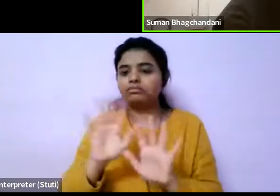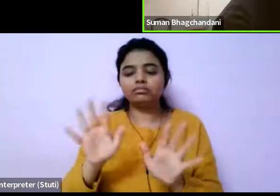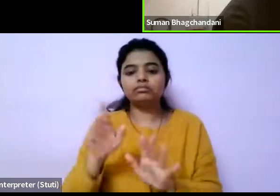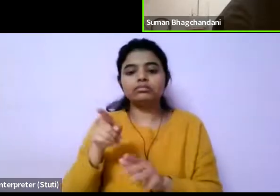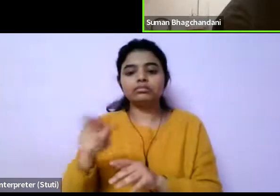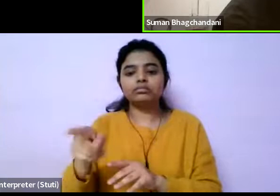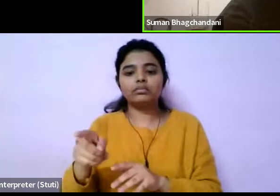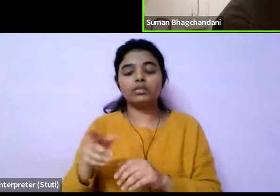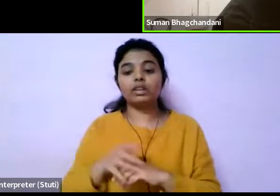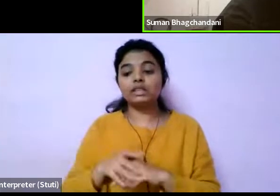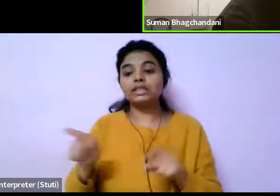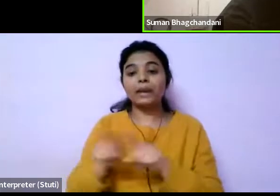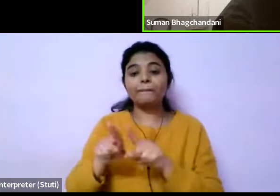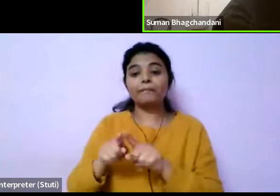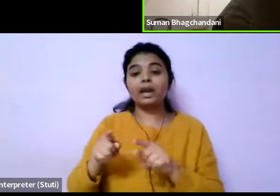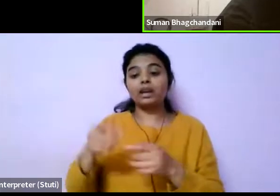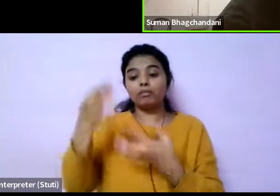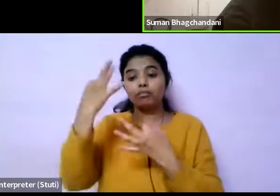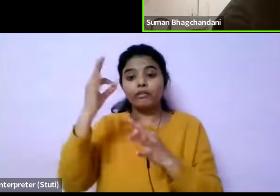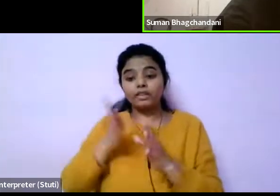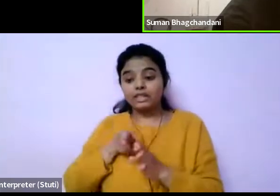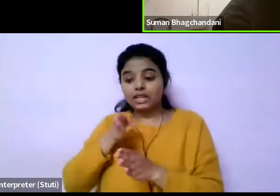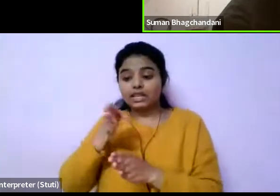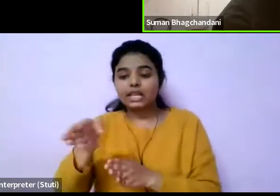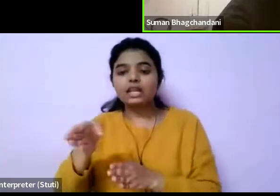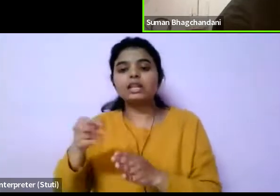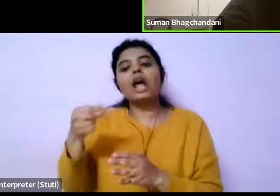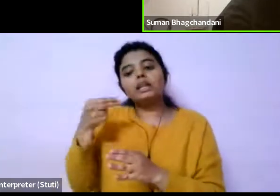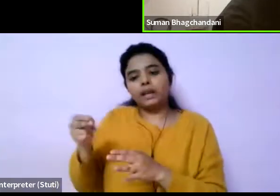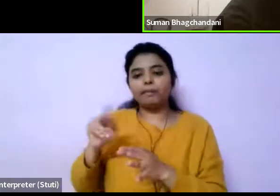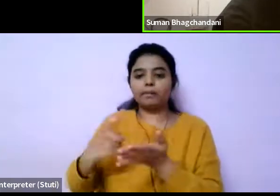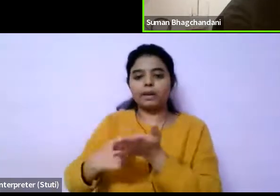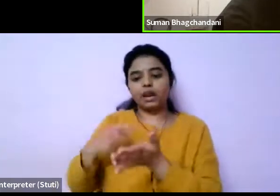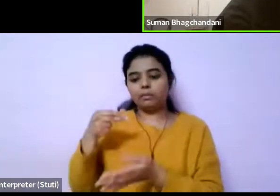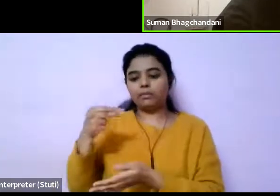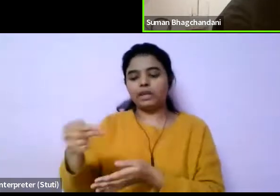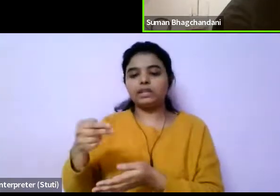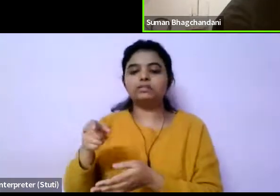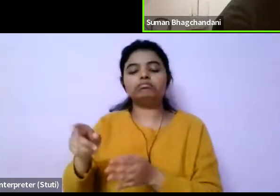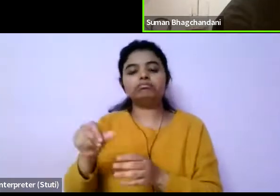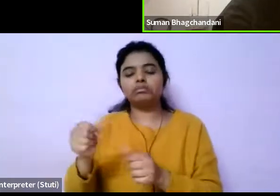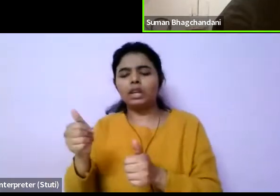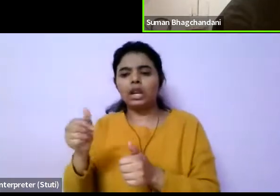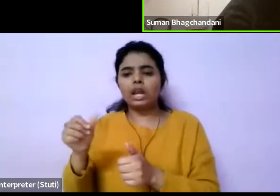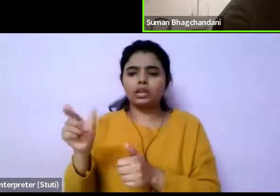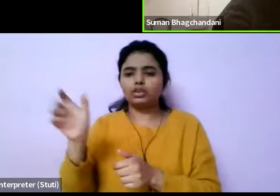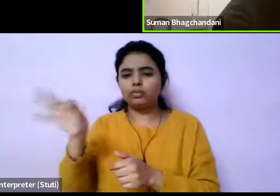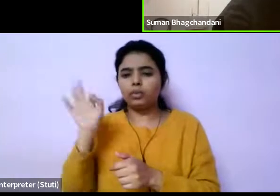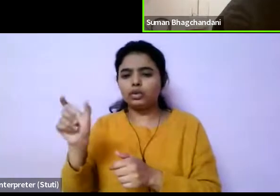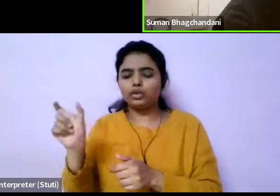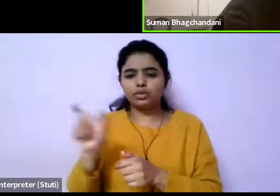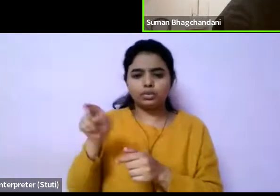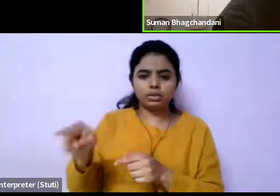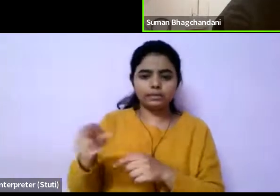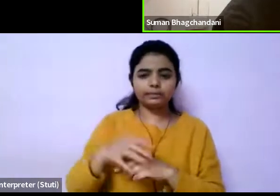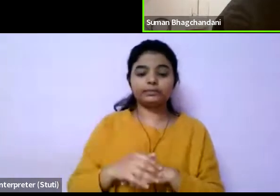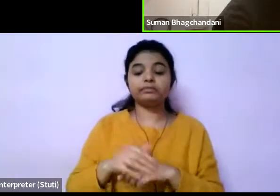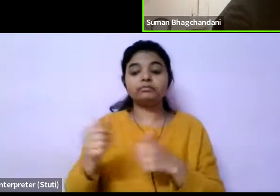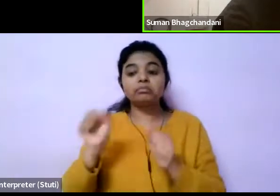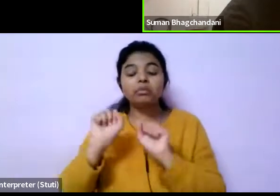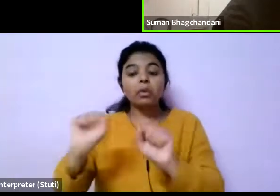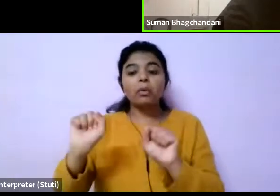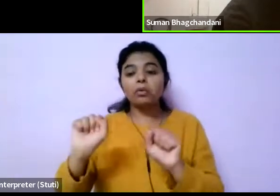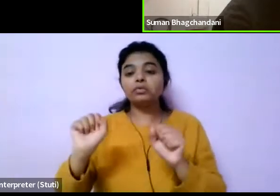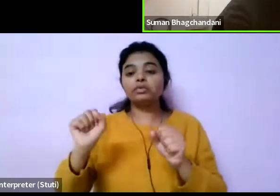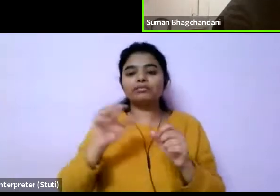as entering the performance stage, thereby further distancing them from the denomination of normative and institutional idea of